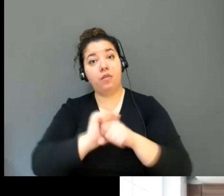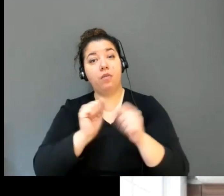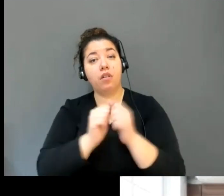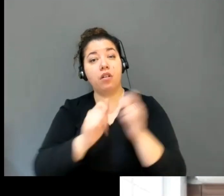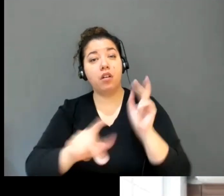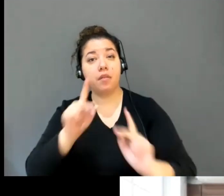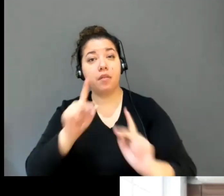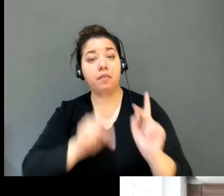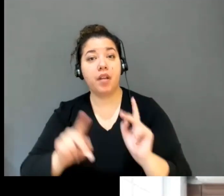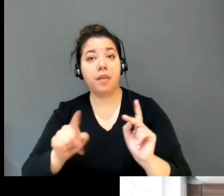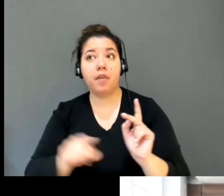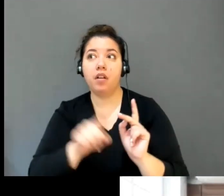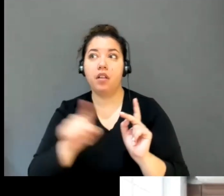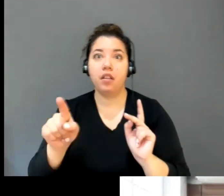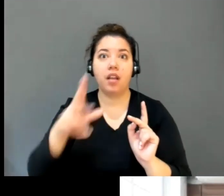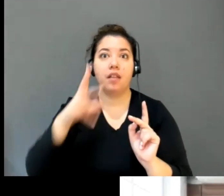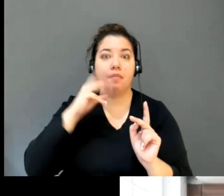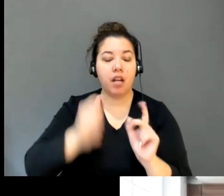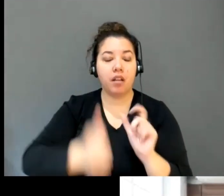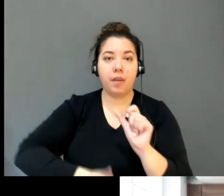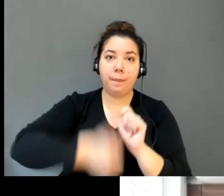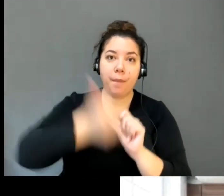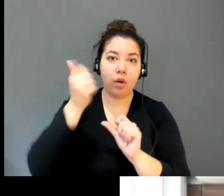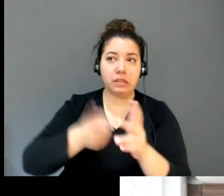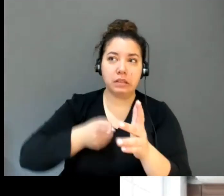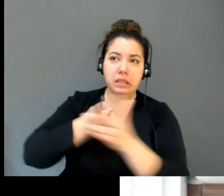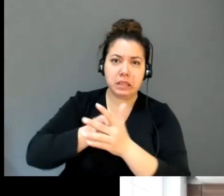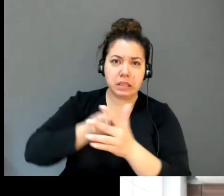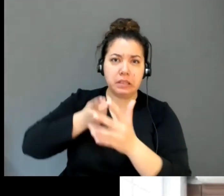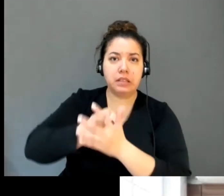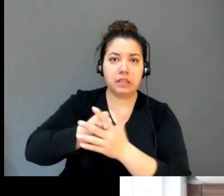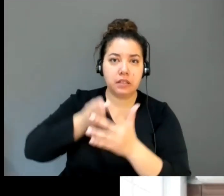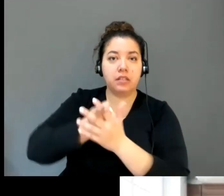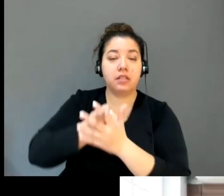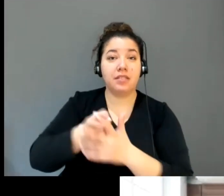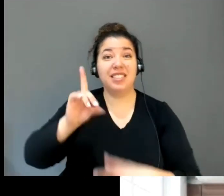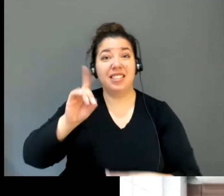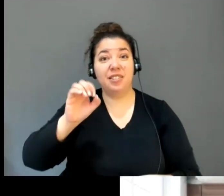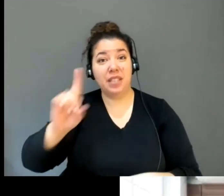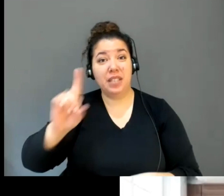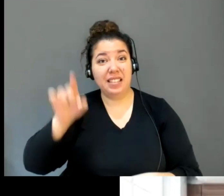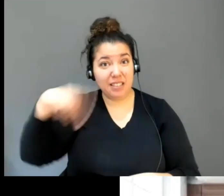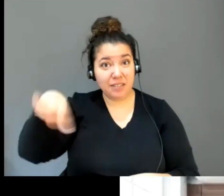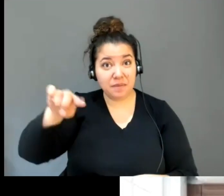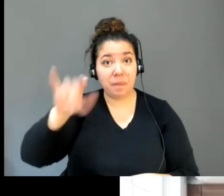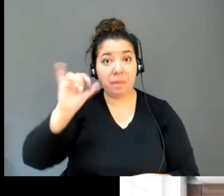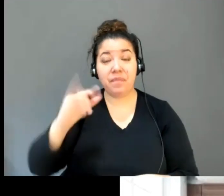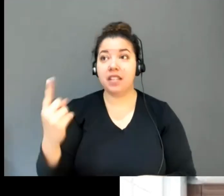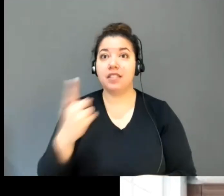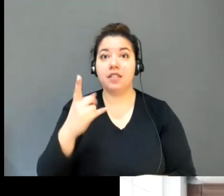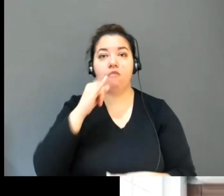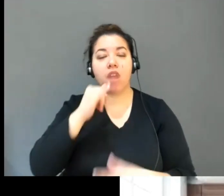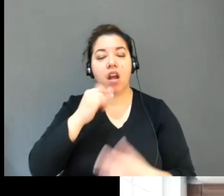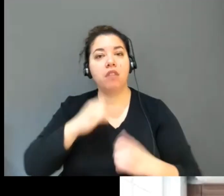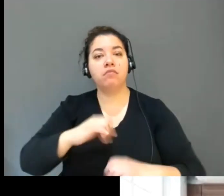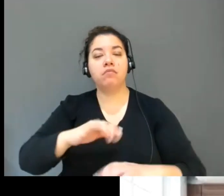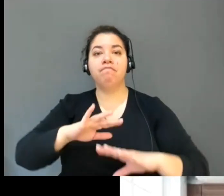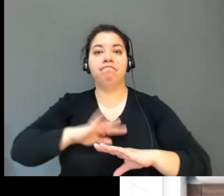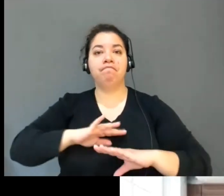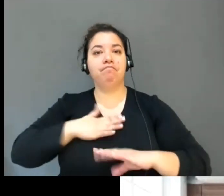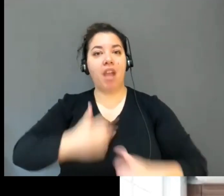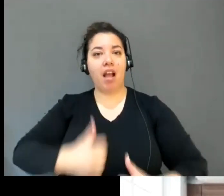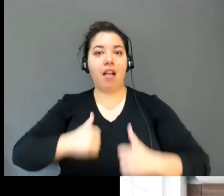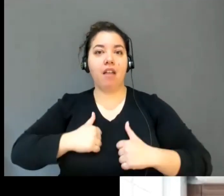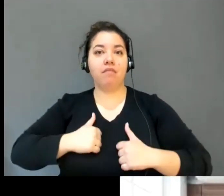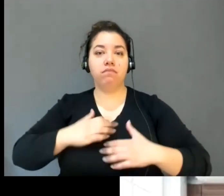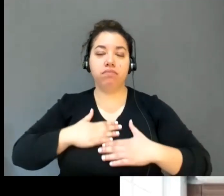under attack, being our Department of Defense contractors, is something that has fulfilled my life in a way that, irregardless